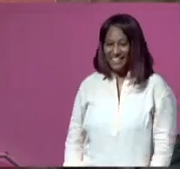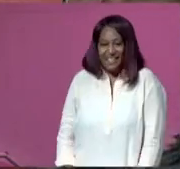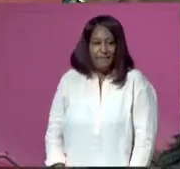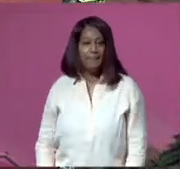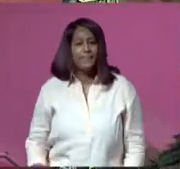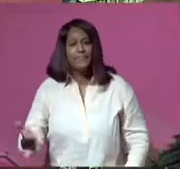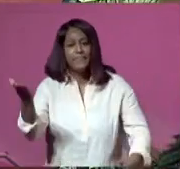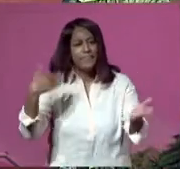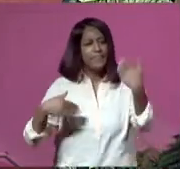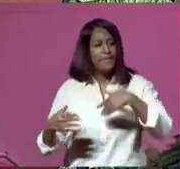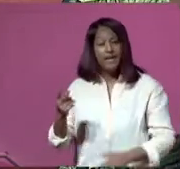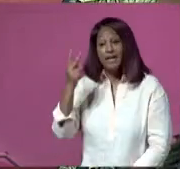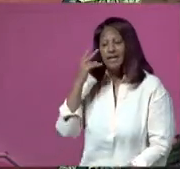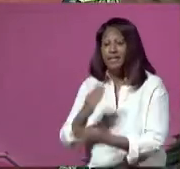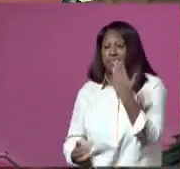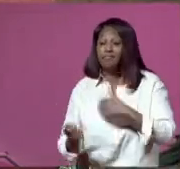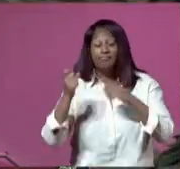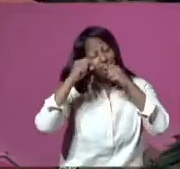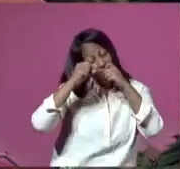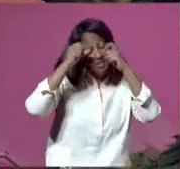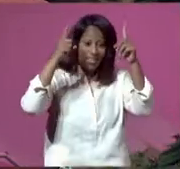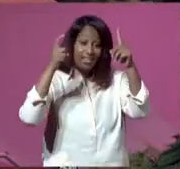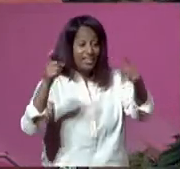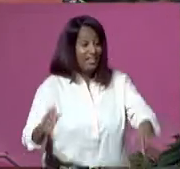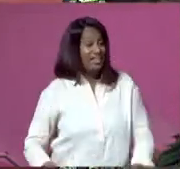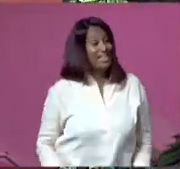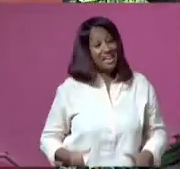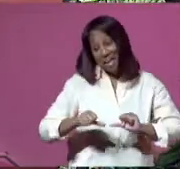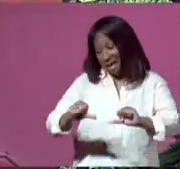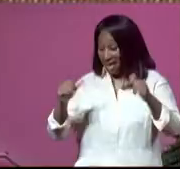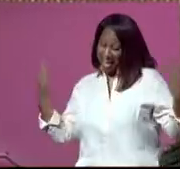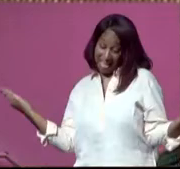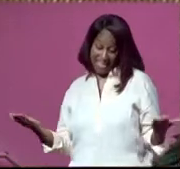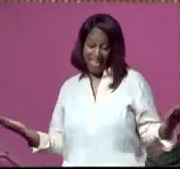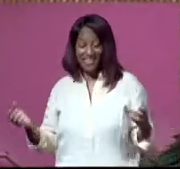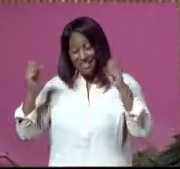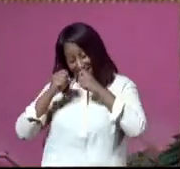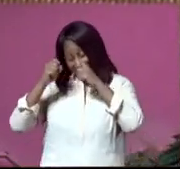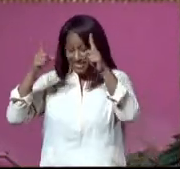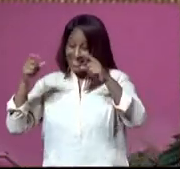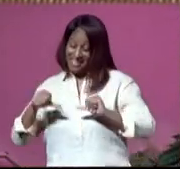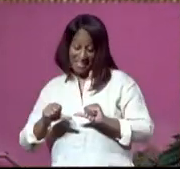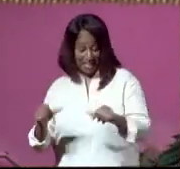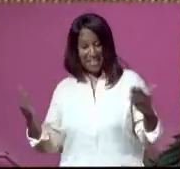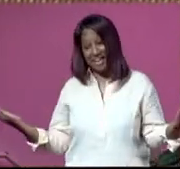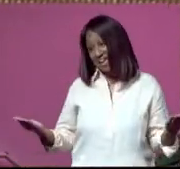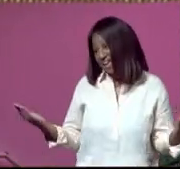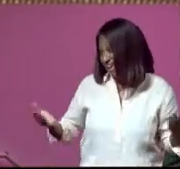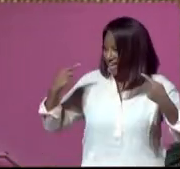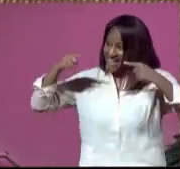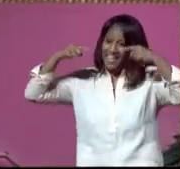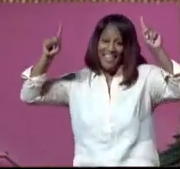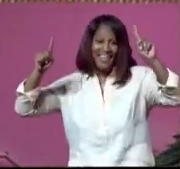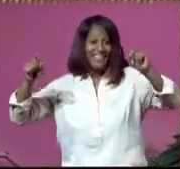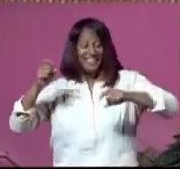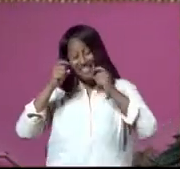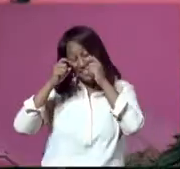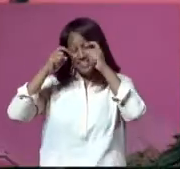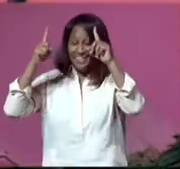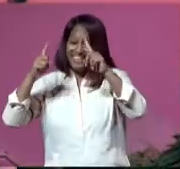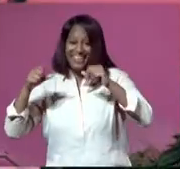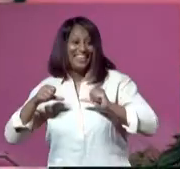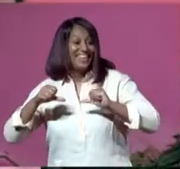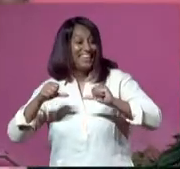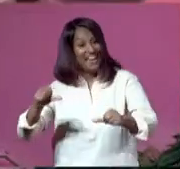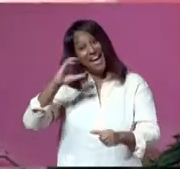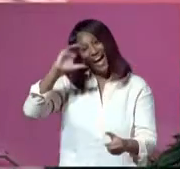Come on, look at somebody. "Surprise, I'm still here. Surprise, I'm still thriving. Surprise, I'm